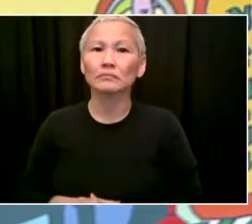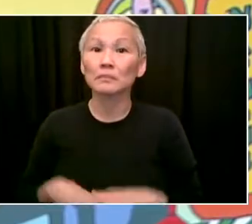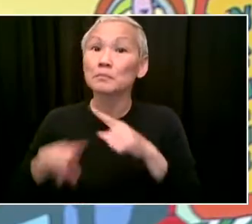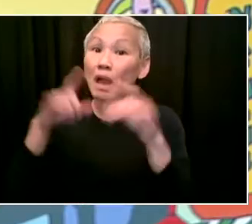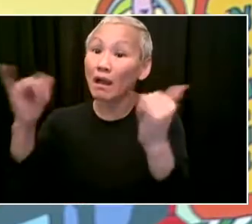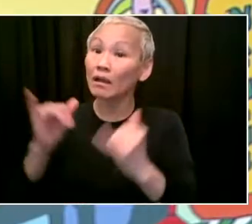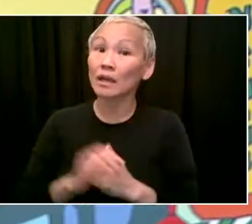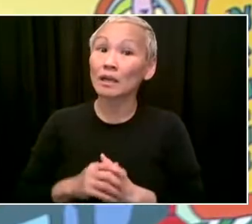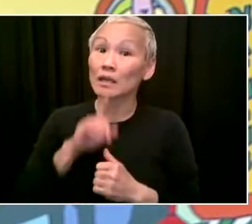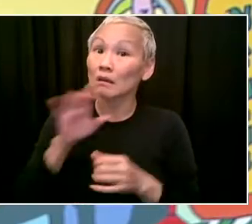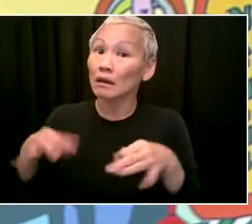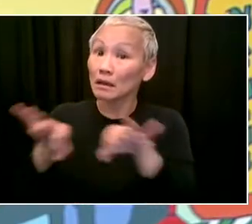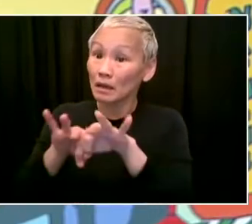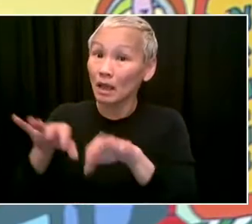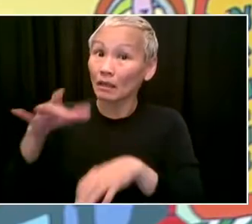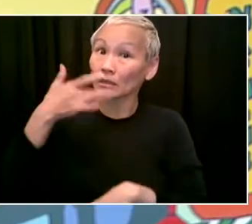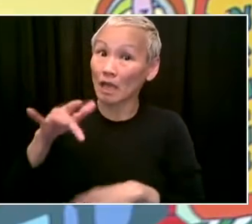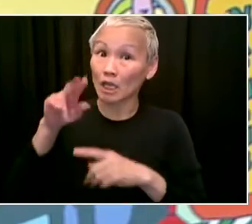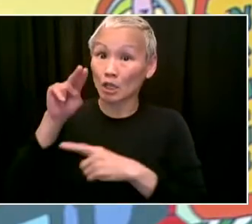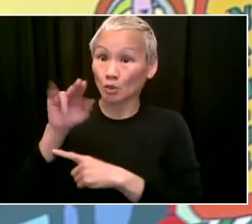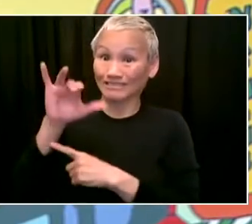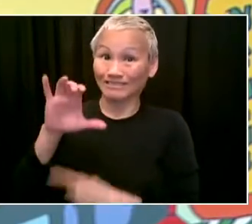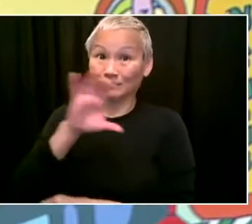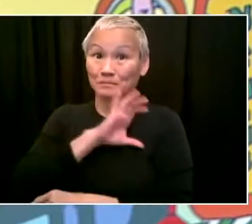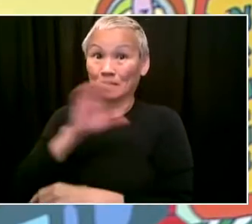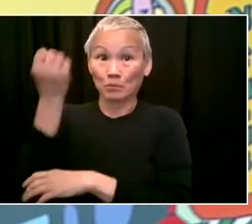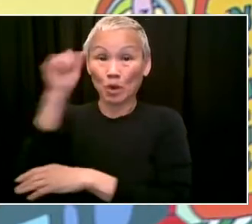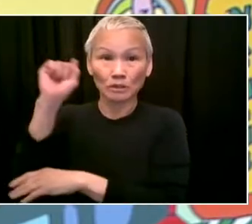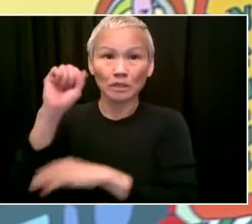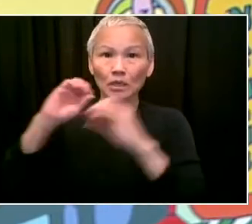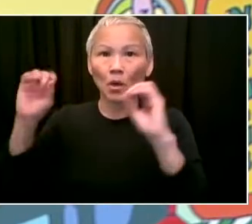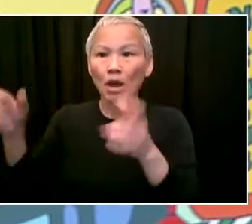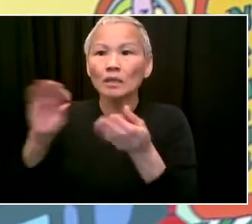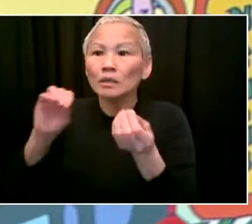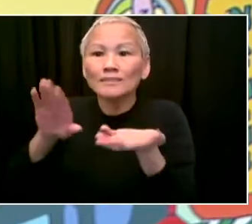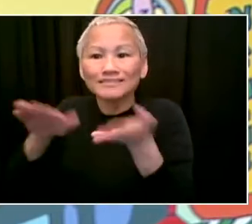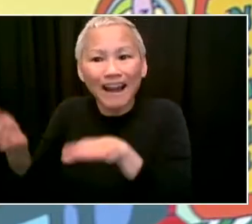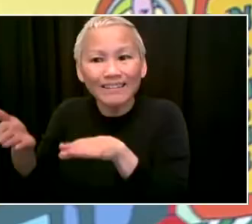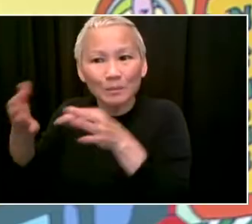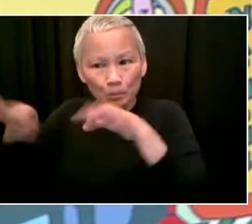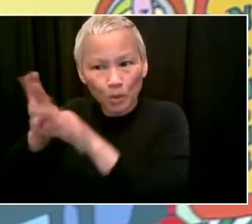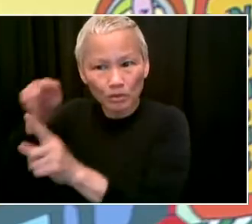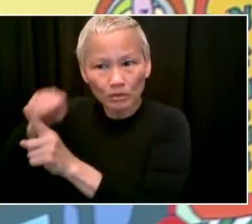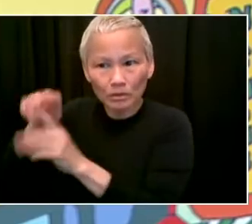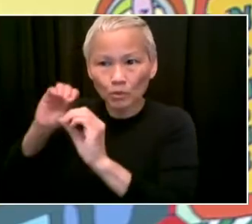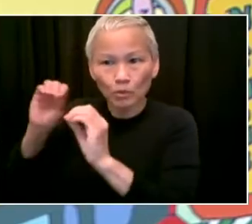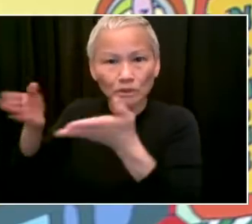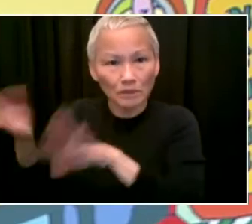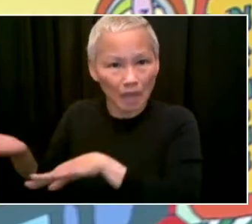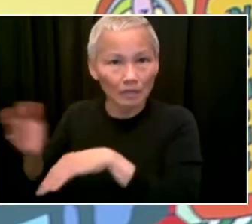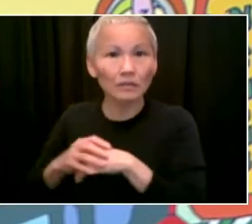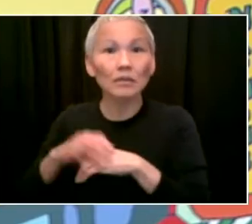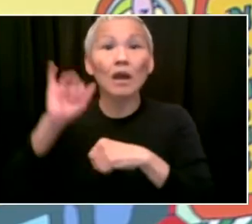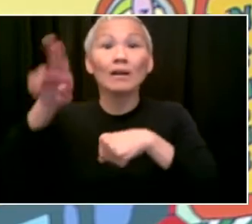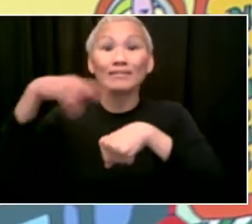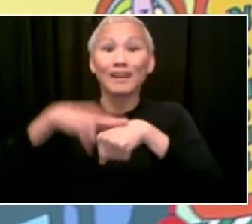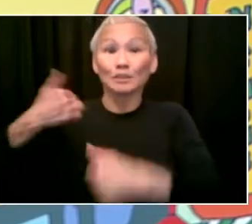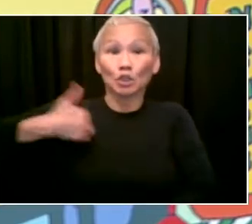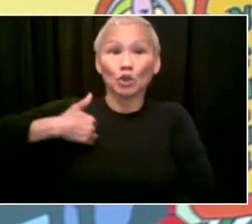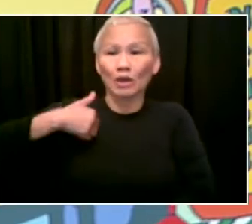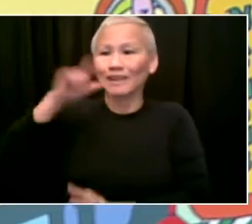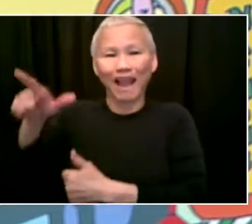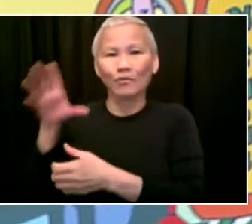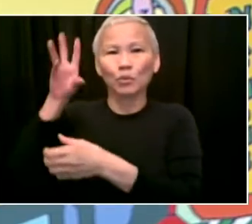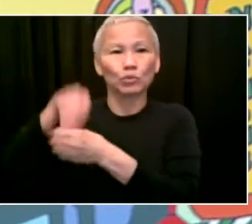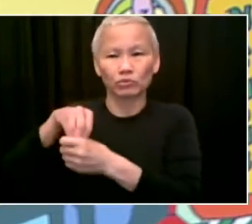other parts of the country. We did not have the National Guard on our streets. We did not have police forces using rubber bullets or tear gas.